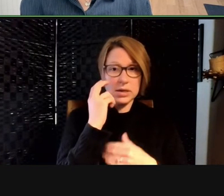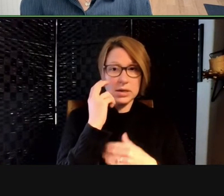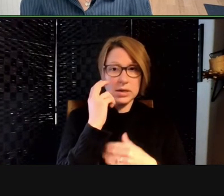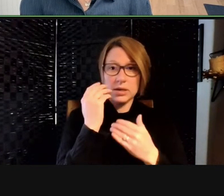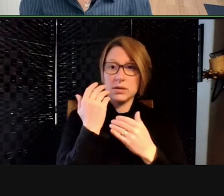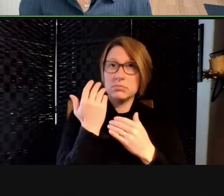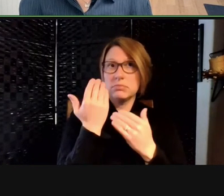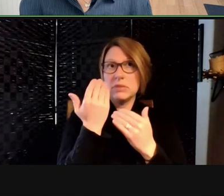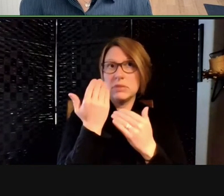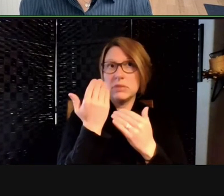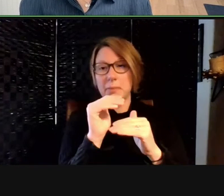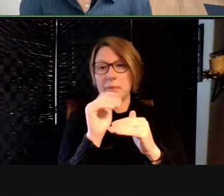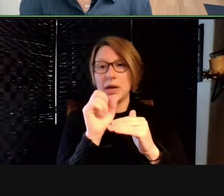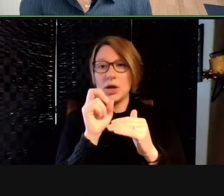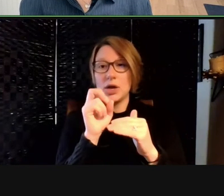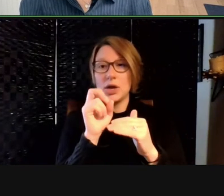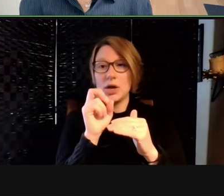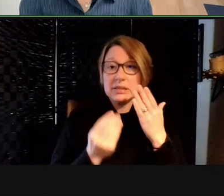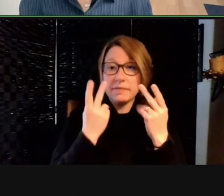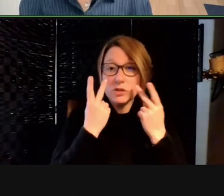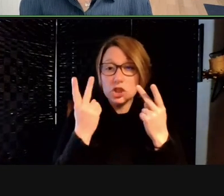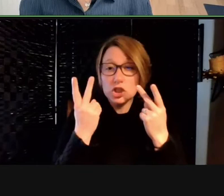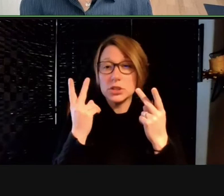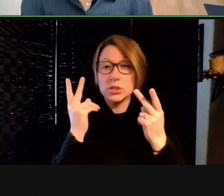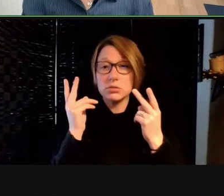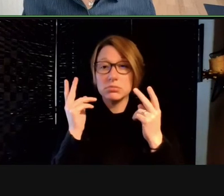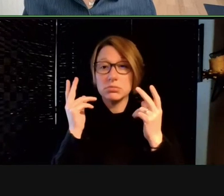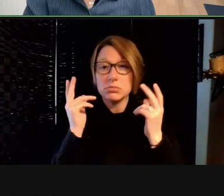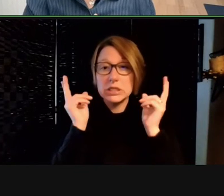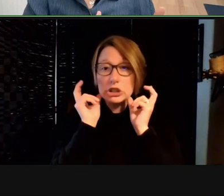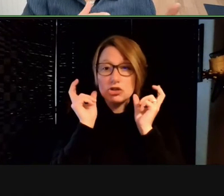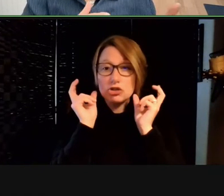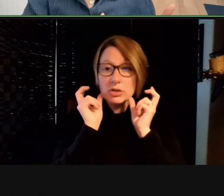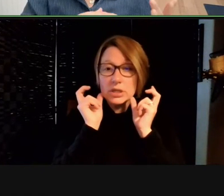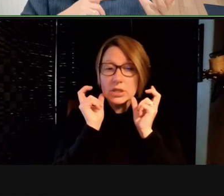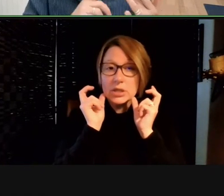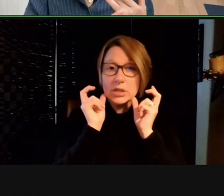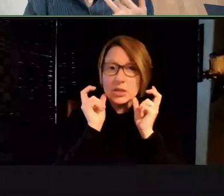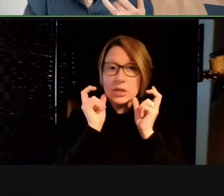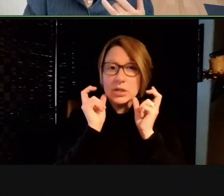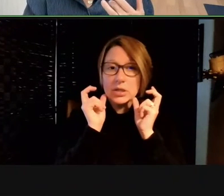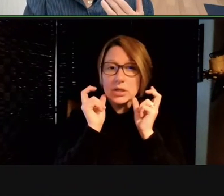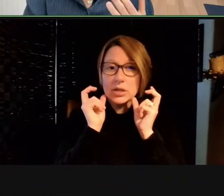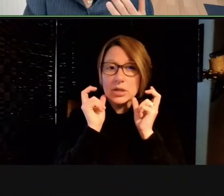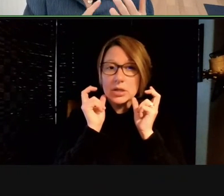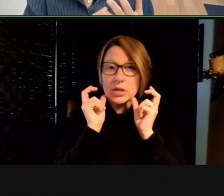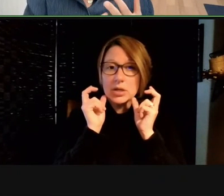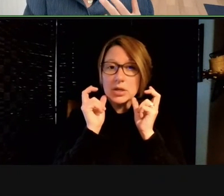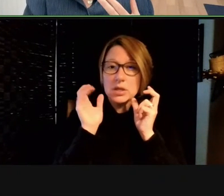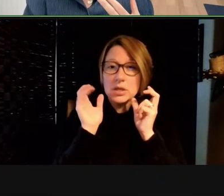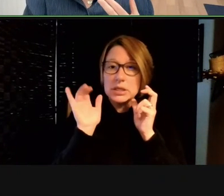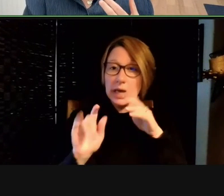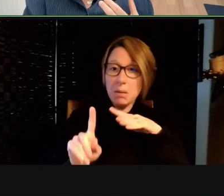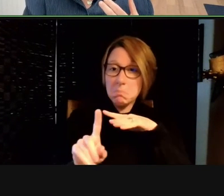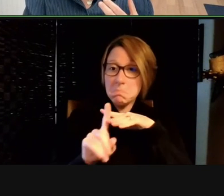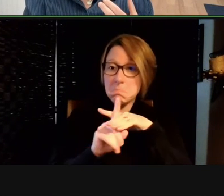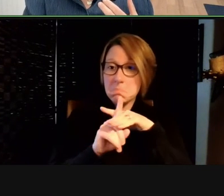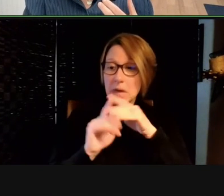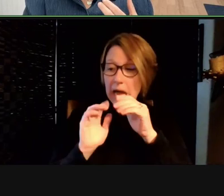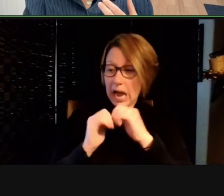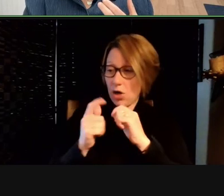missing vision and hearing, would show up in terms of how they communicate, what their language and